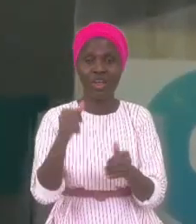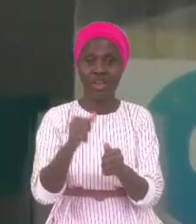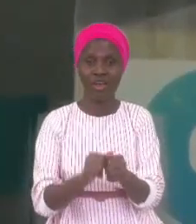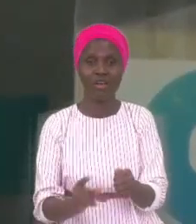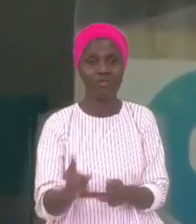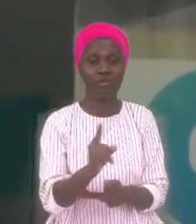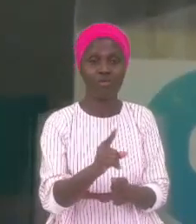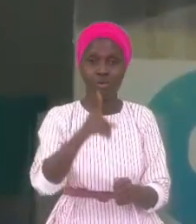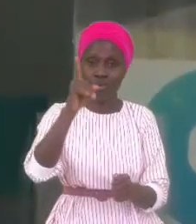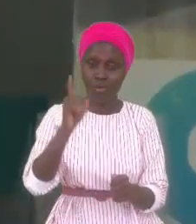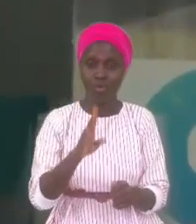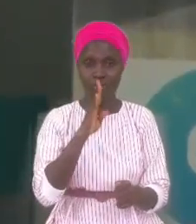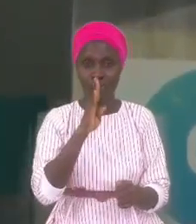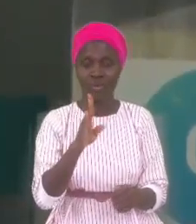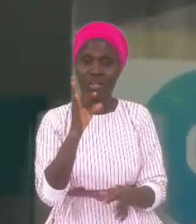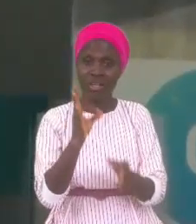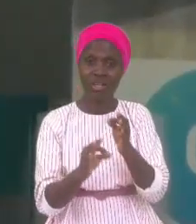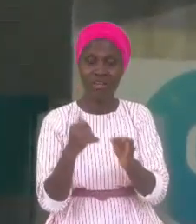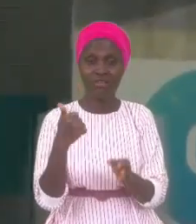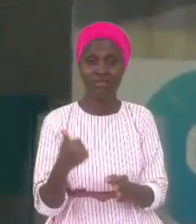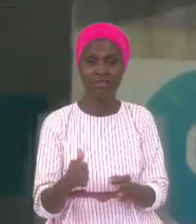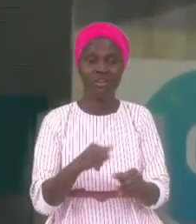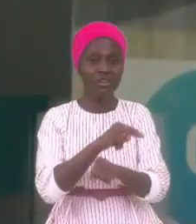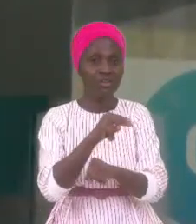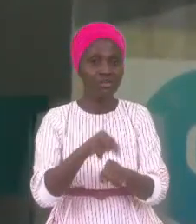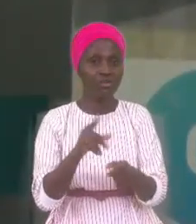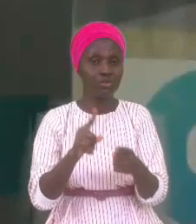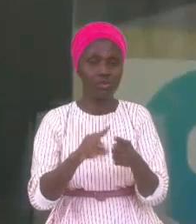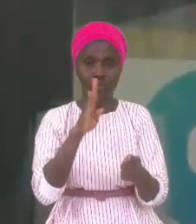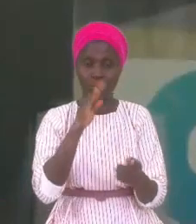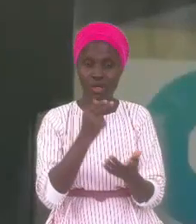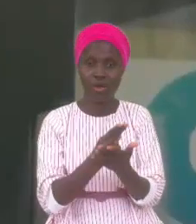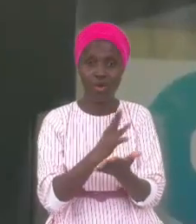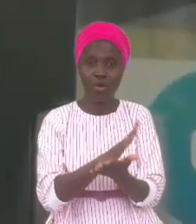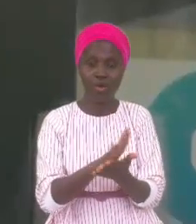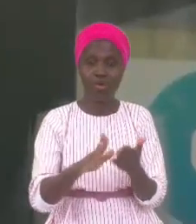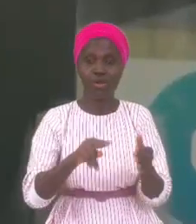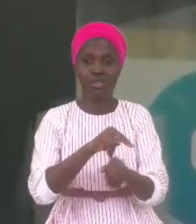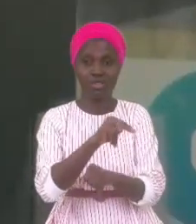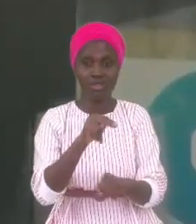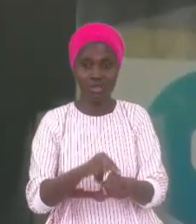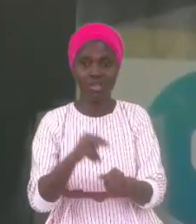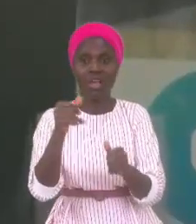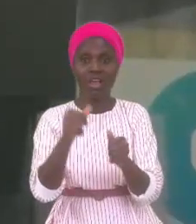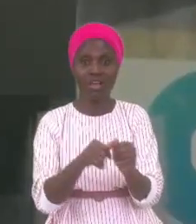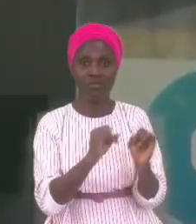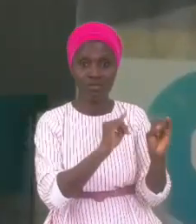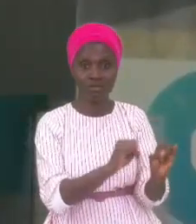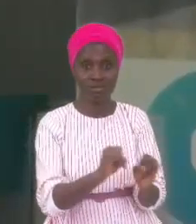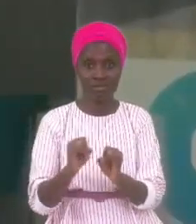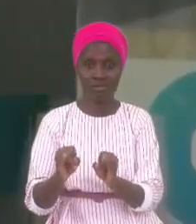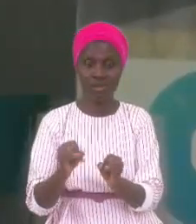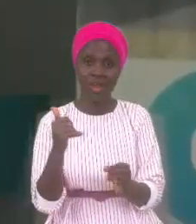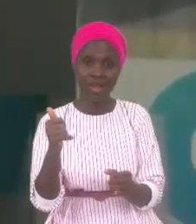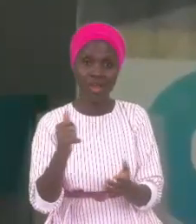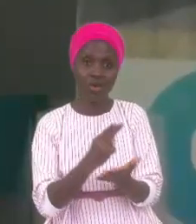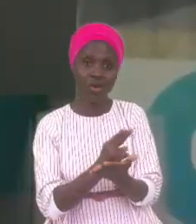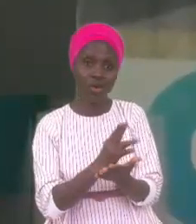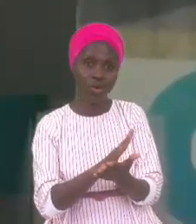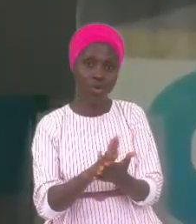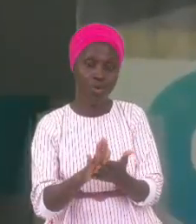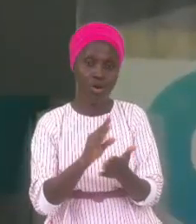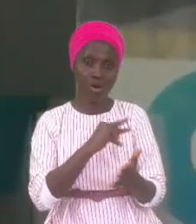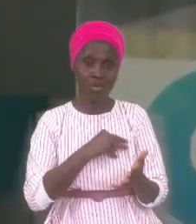the nation is to be a holy nation, every individual a holy member, and every family